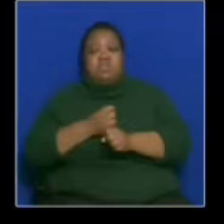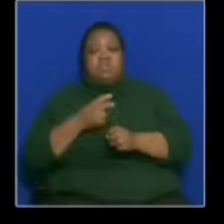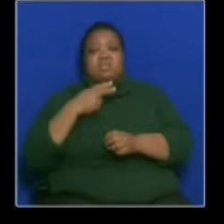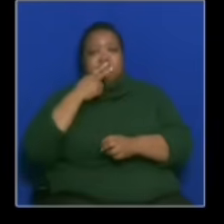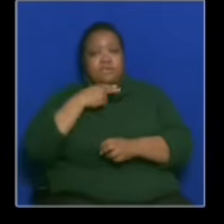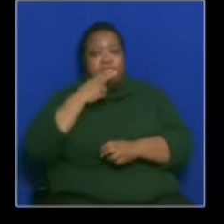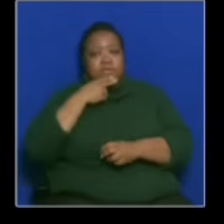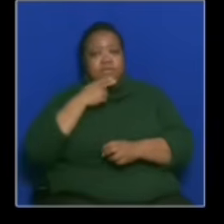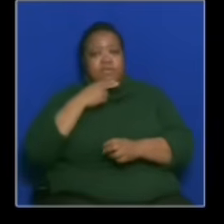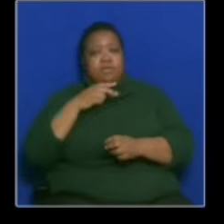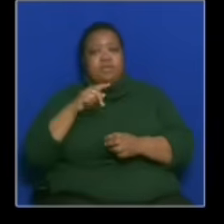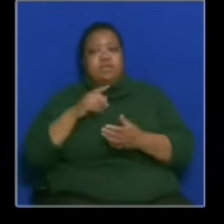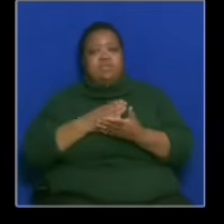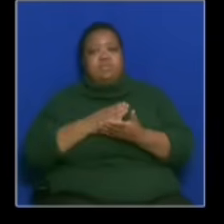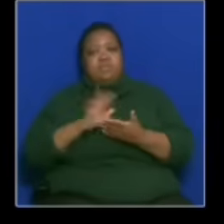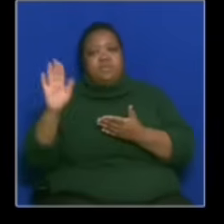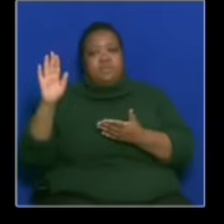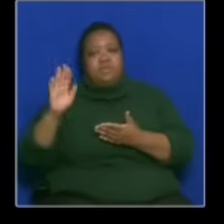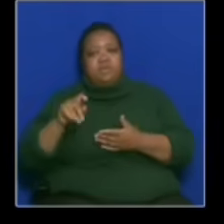sight.